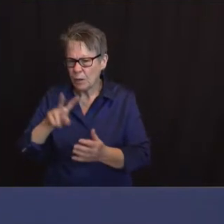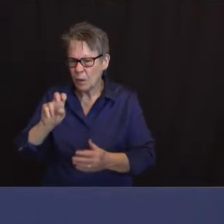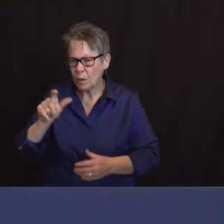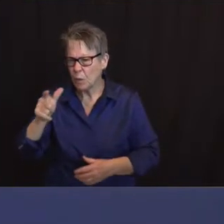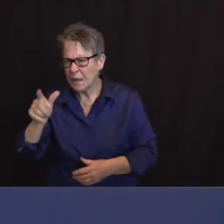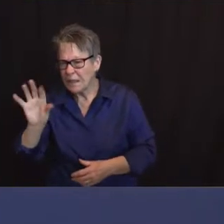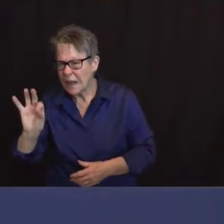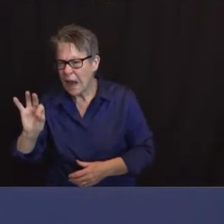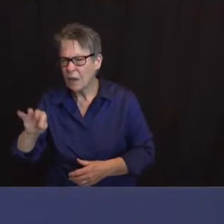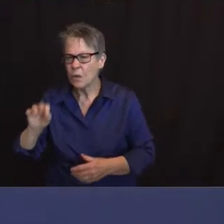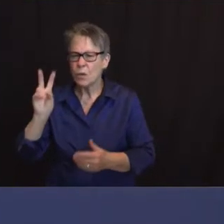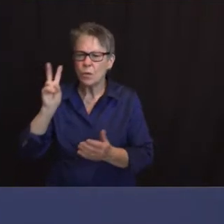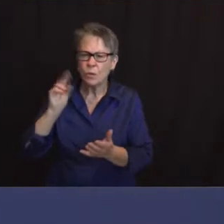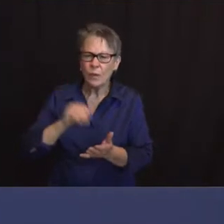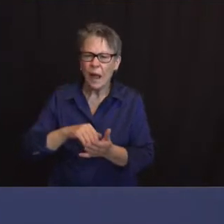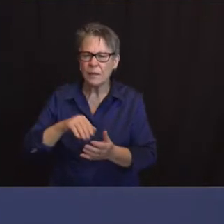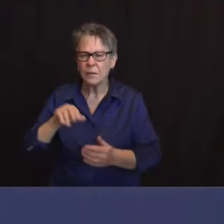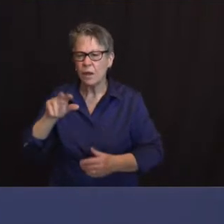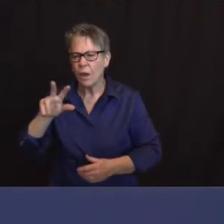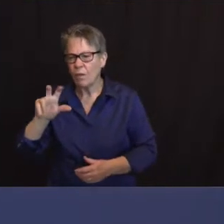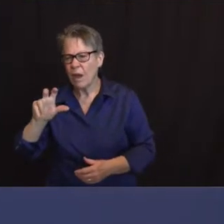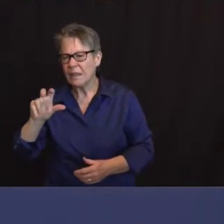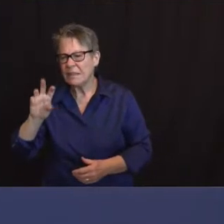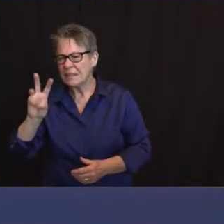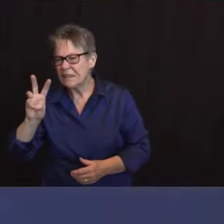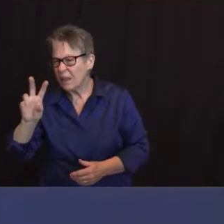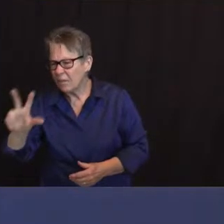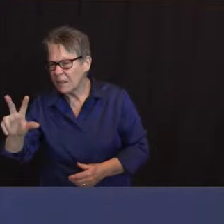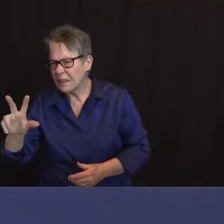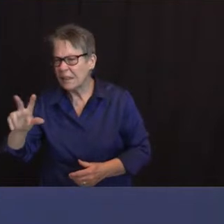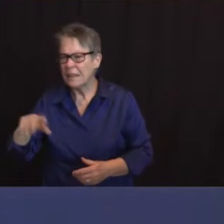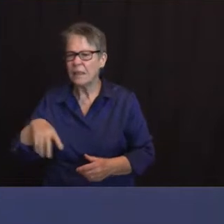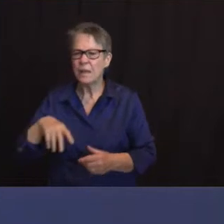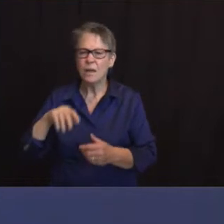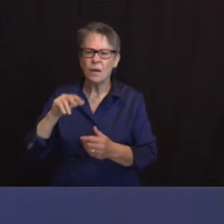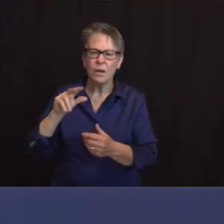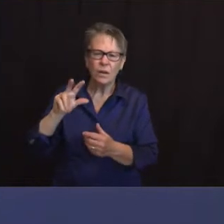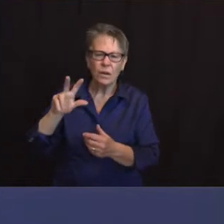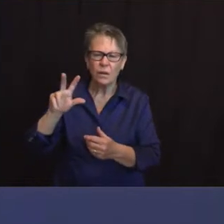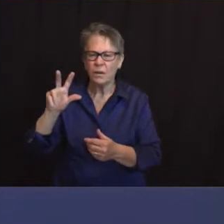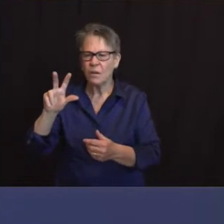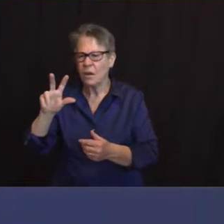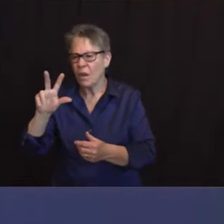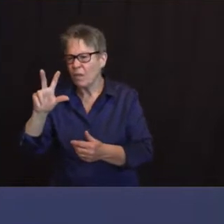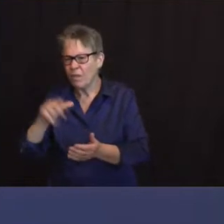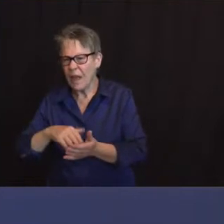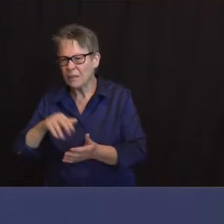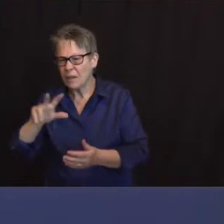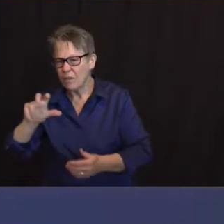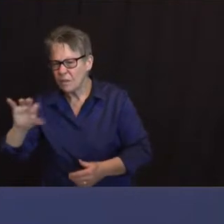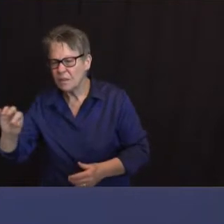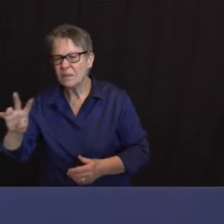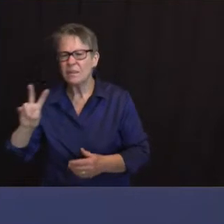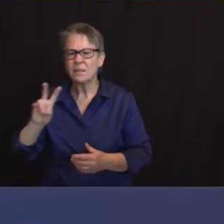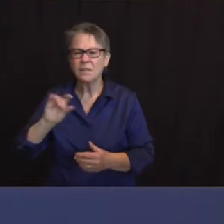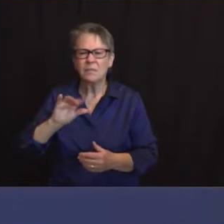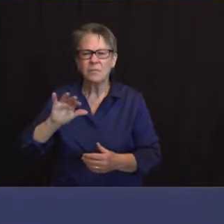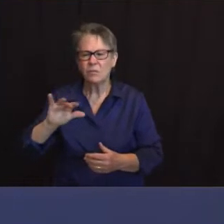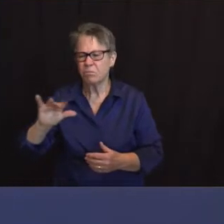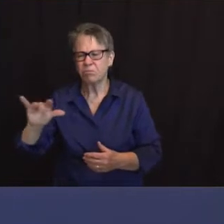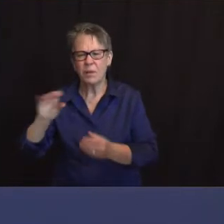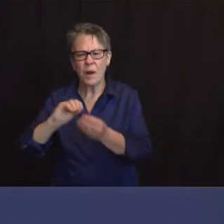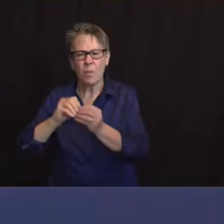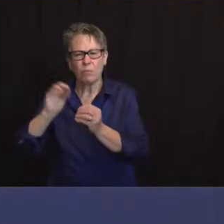2,363, 292, 295, 307, 240, which I'm adjusting,